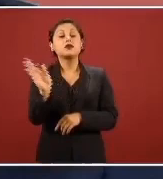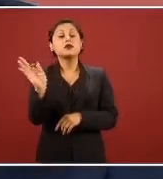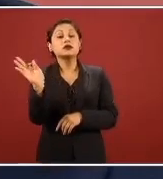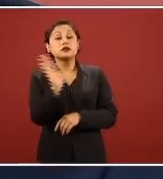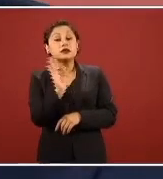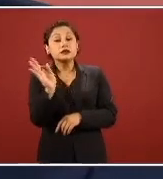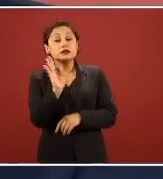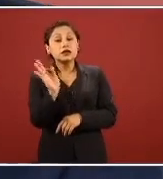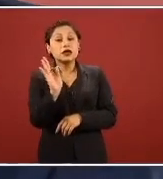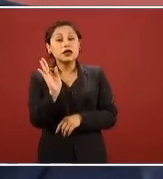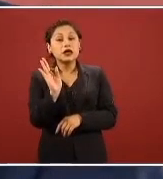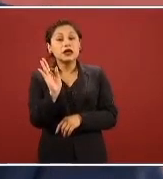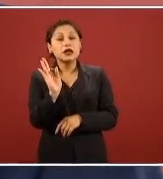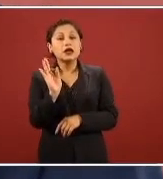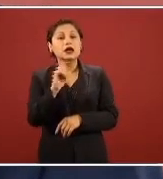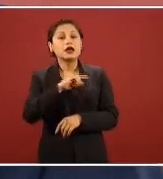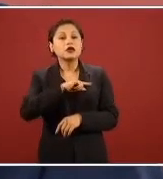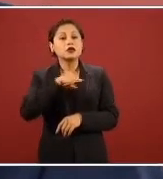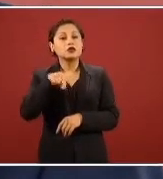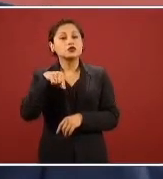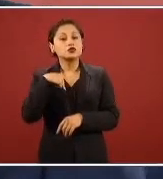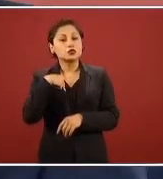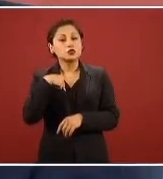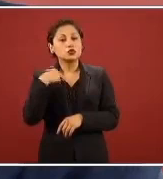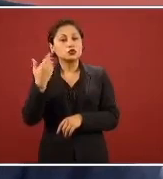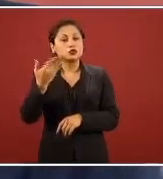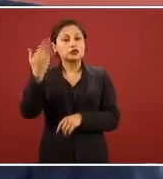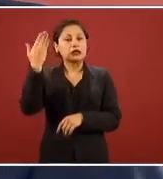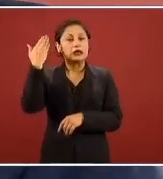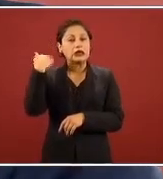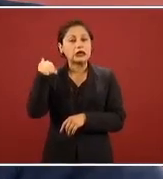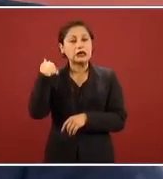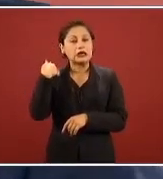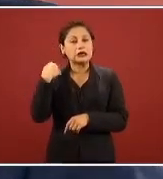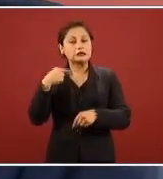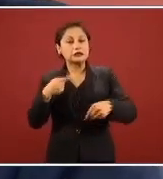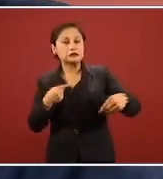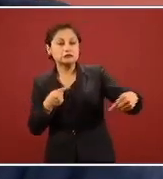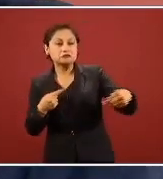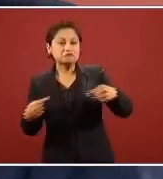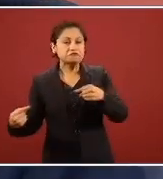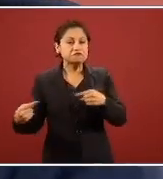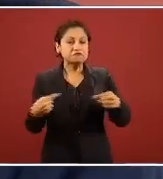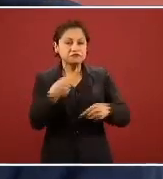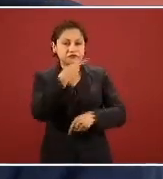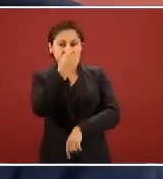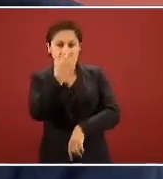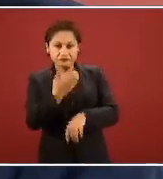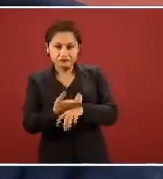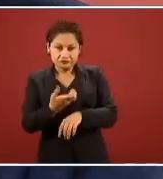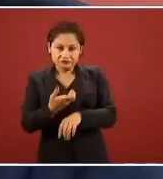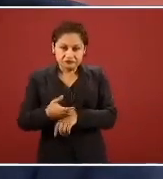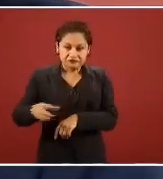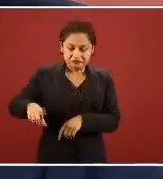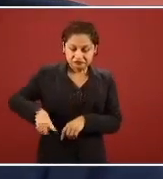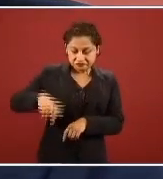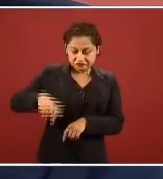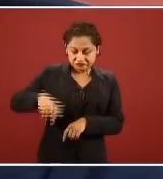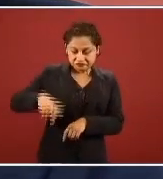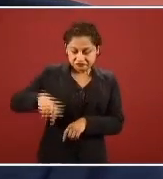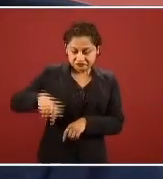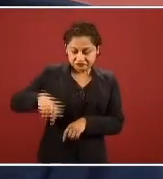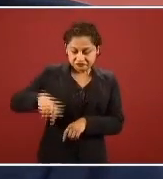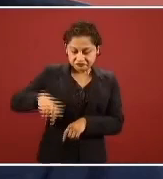been... Mantuviera una política de choque. Or maintain